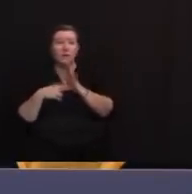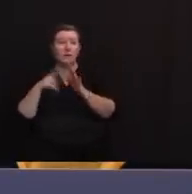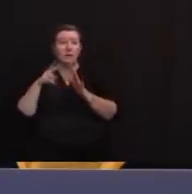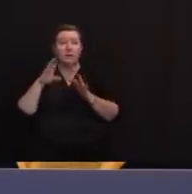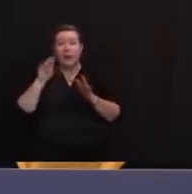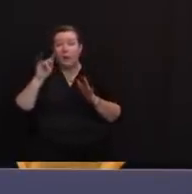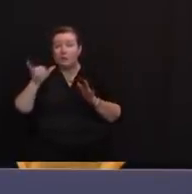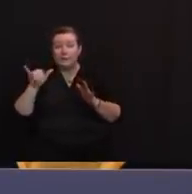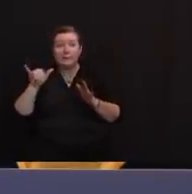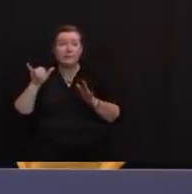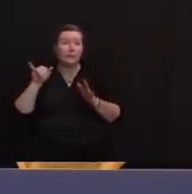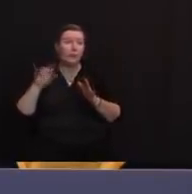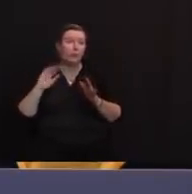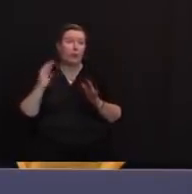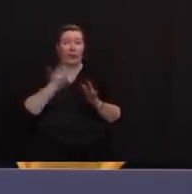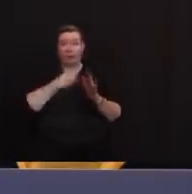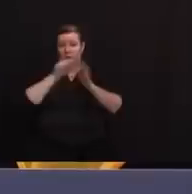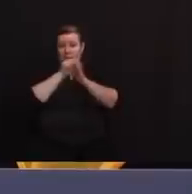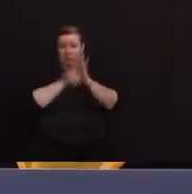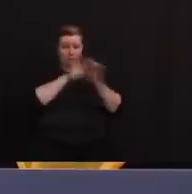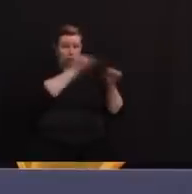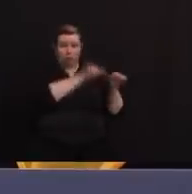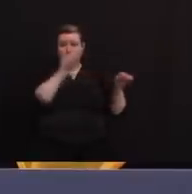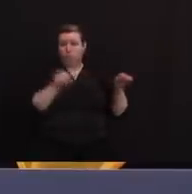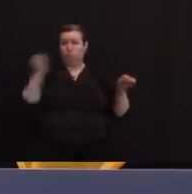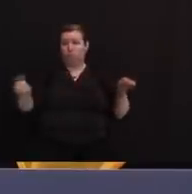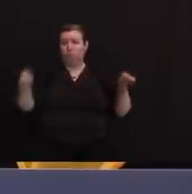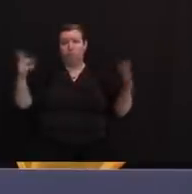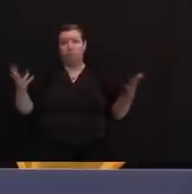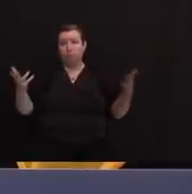fail-safe one. That's the one we know the best. We control it.